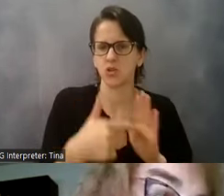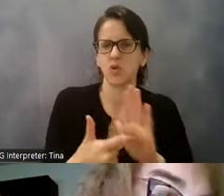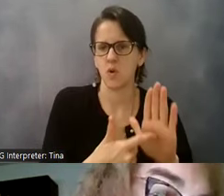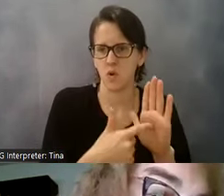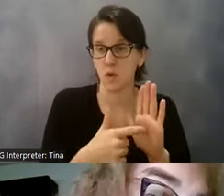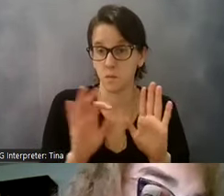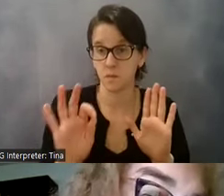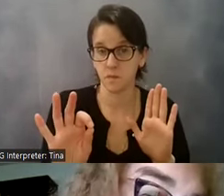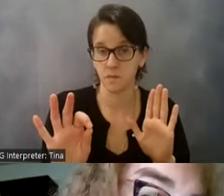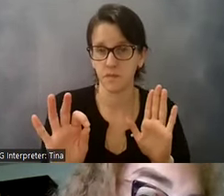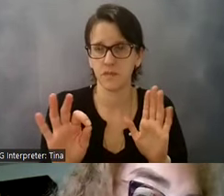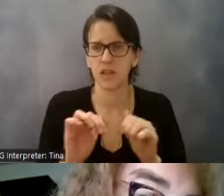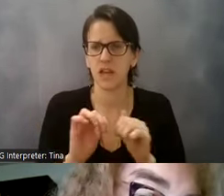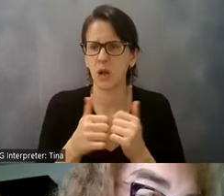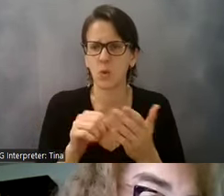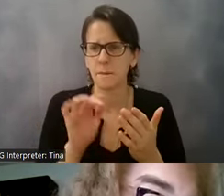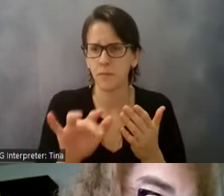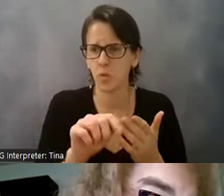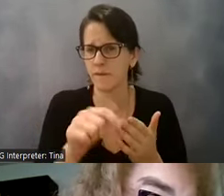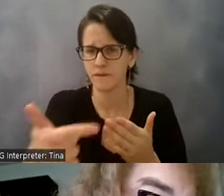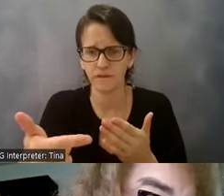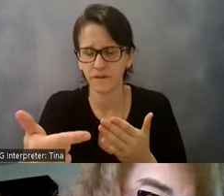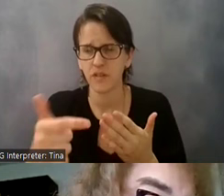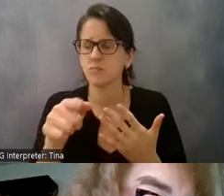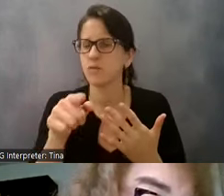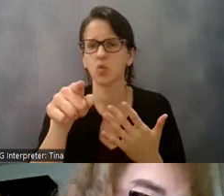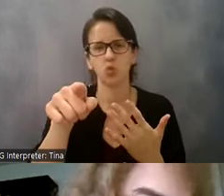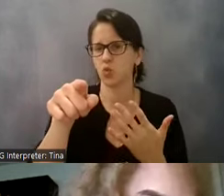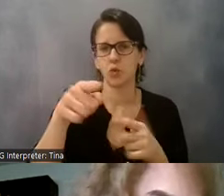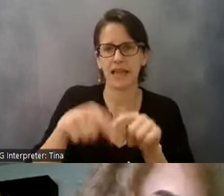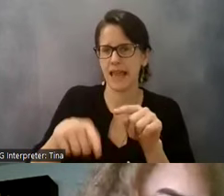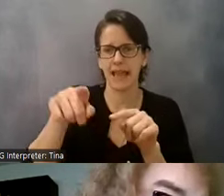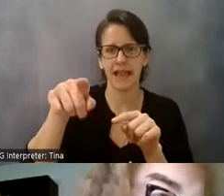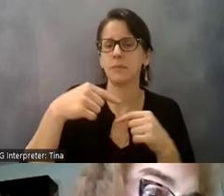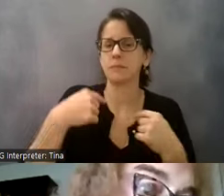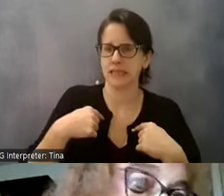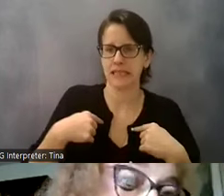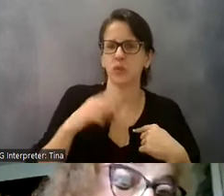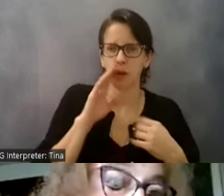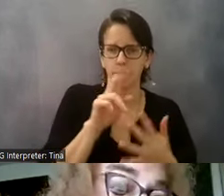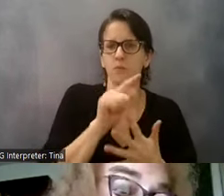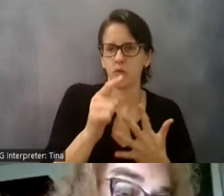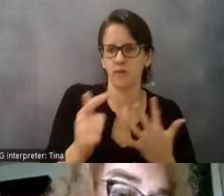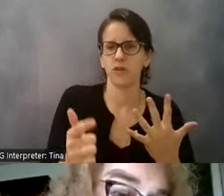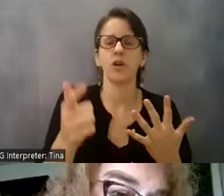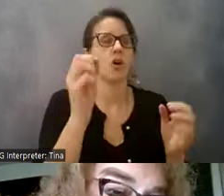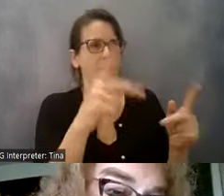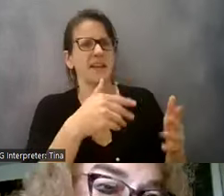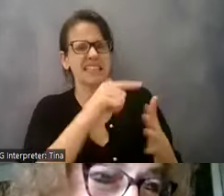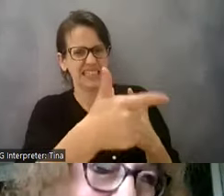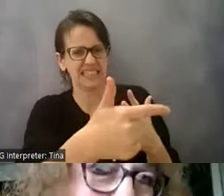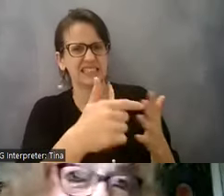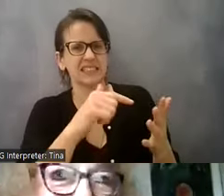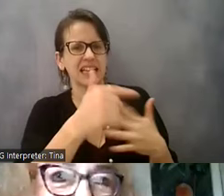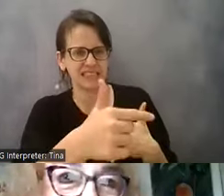And how do I move it to the next? You're not. You're going to tell me when to move it. Okay, move it.